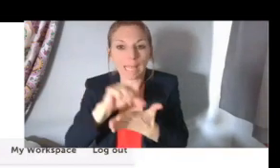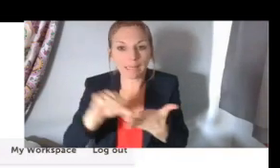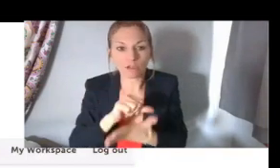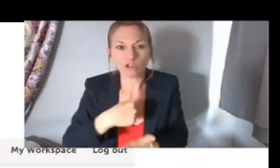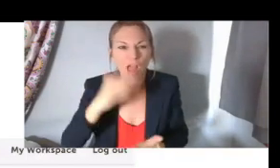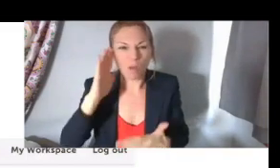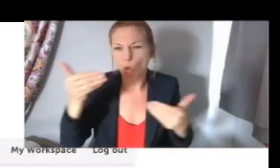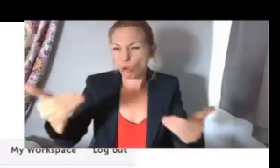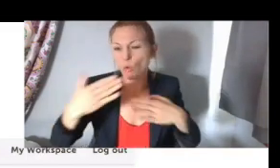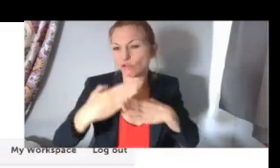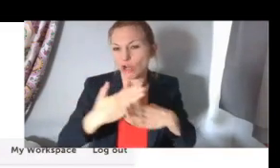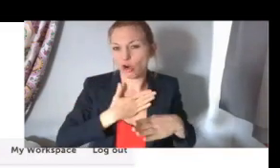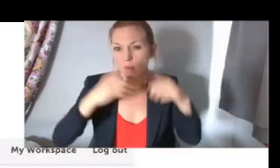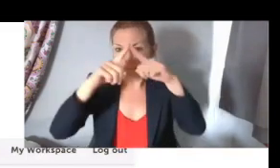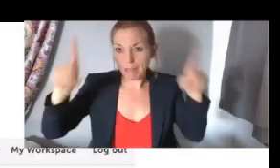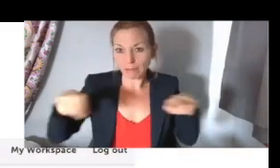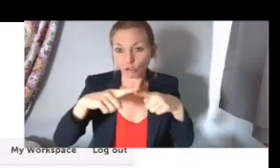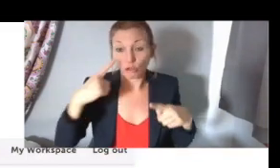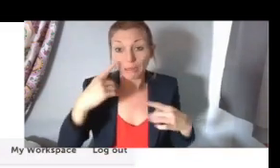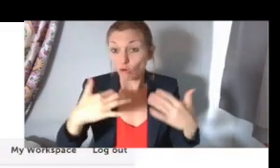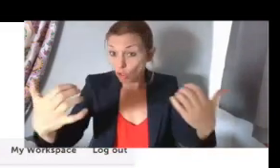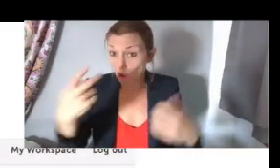so that you can view that.